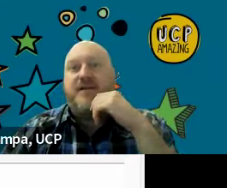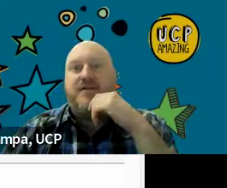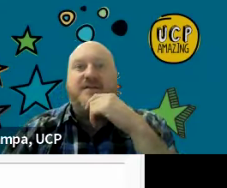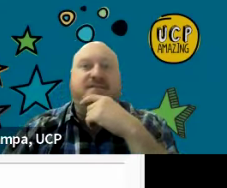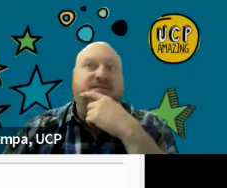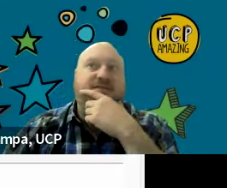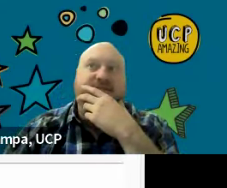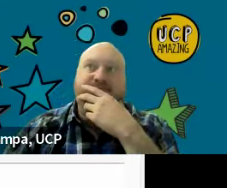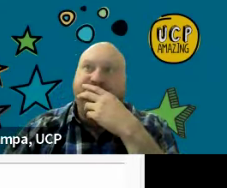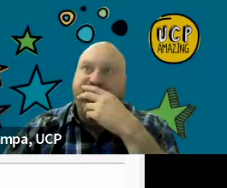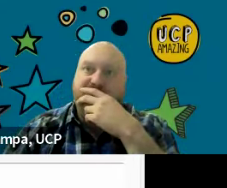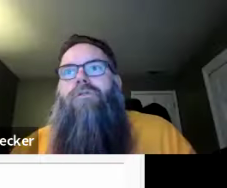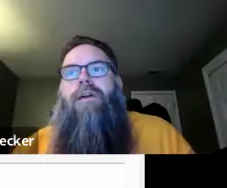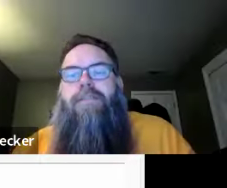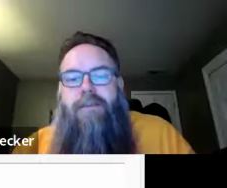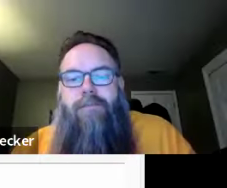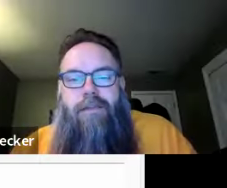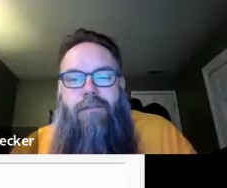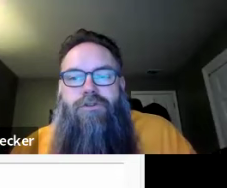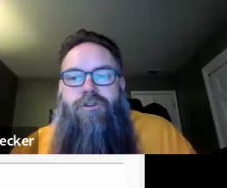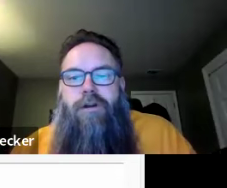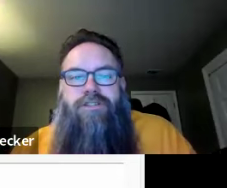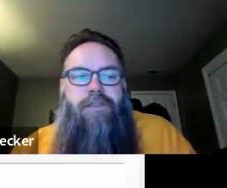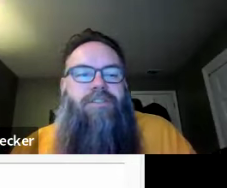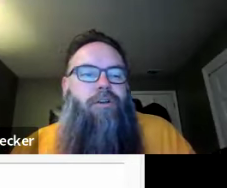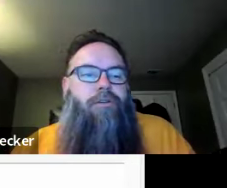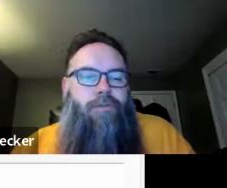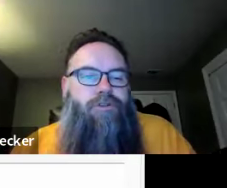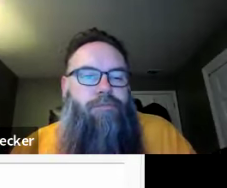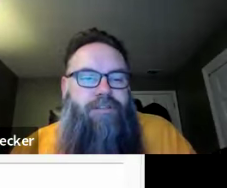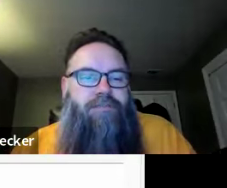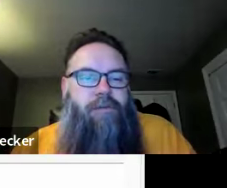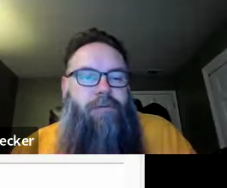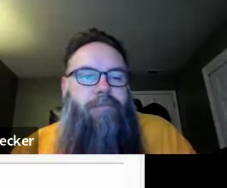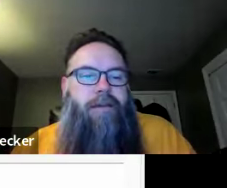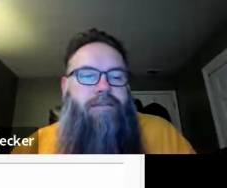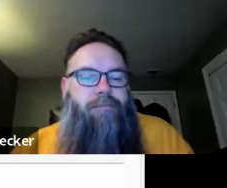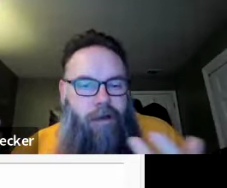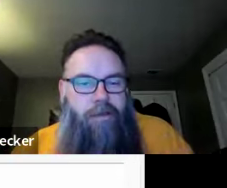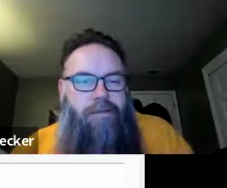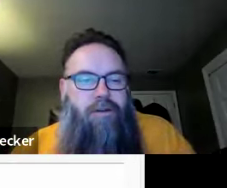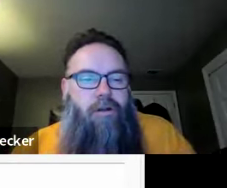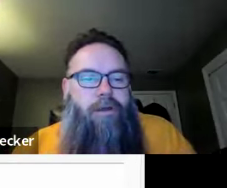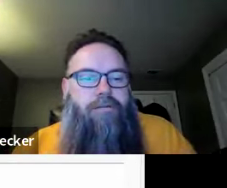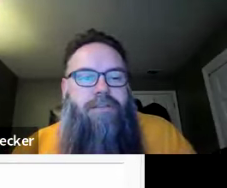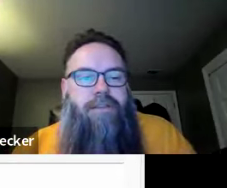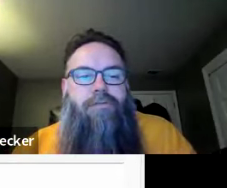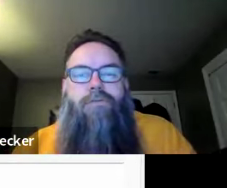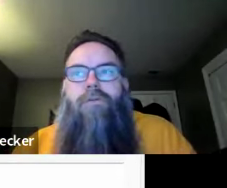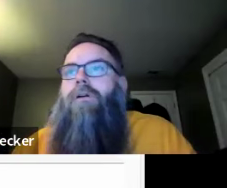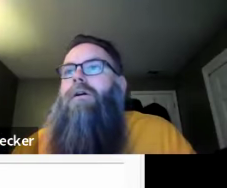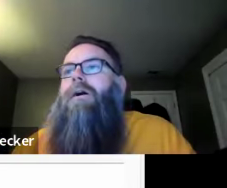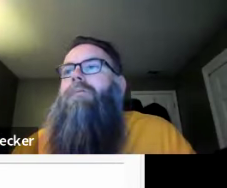less. So the idea being the future budget this year and the future budgets may be impacted by these guardrails,